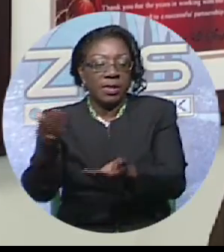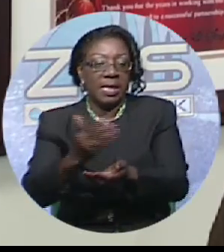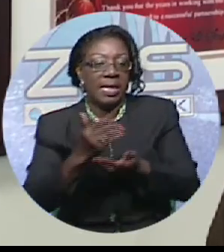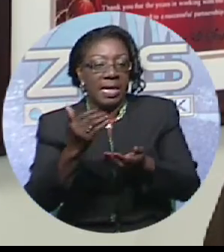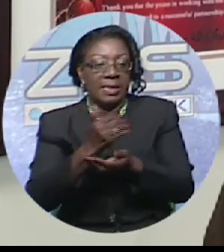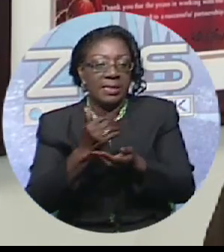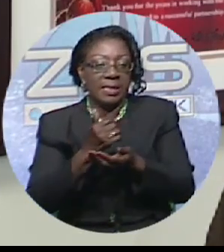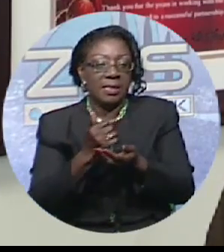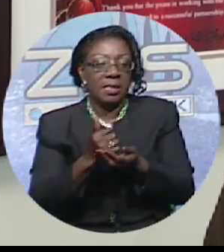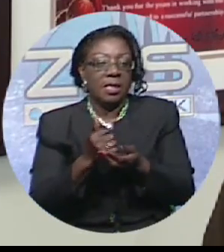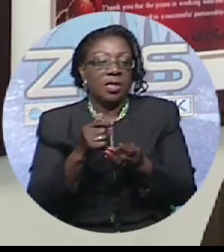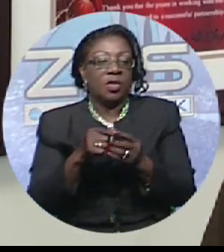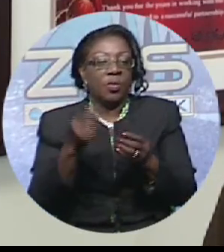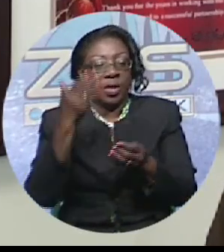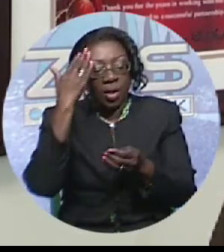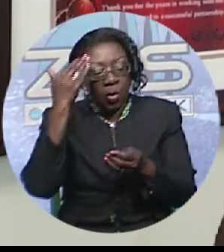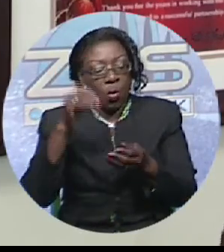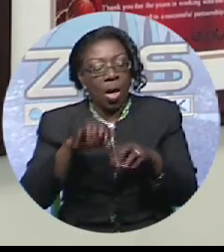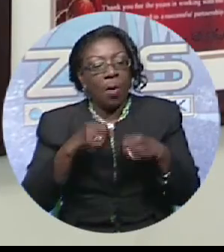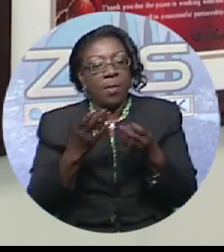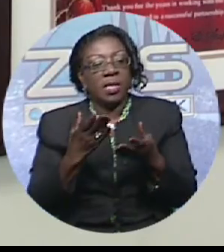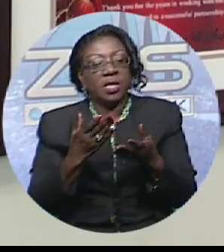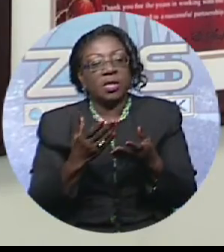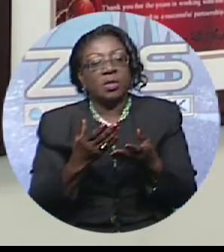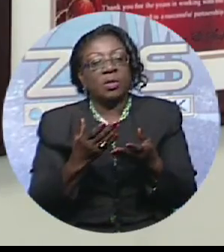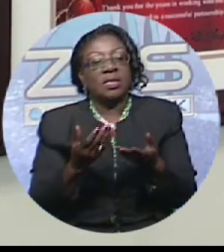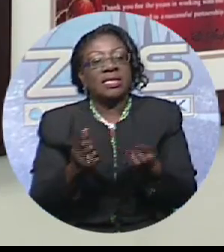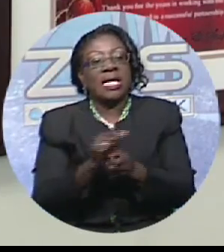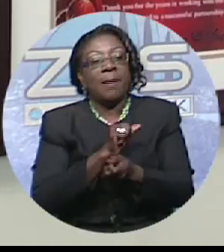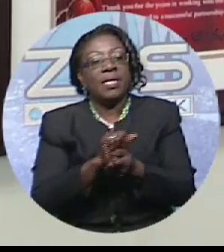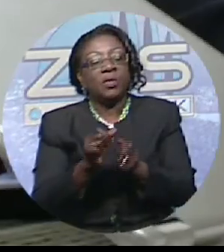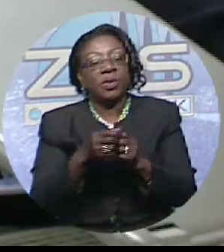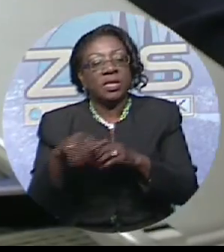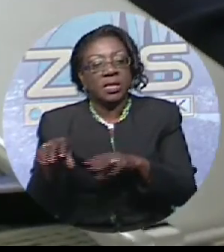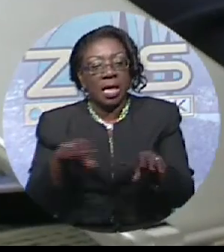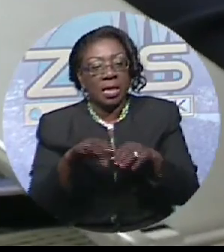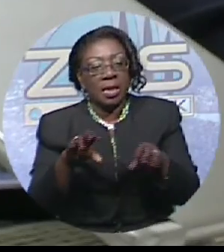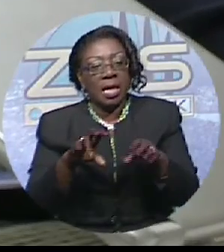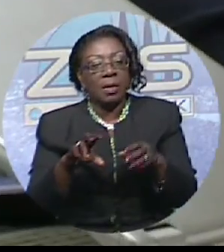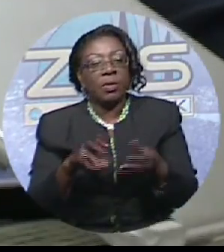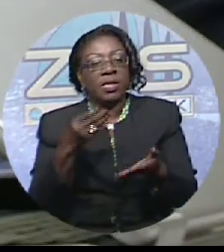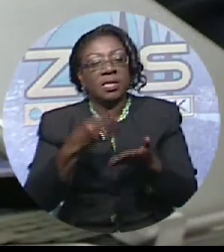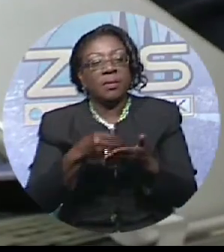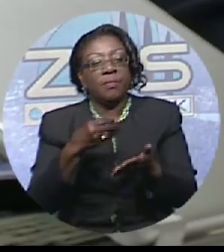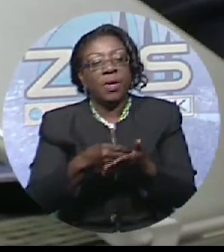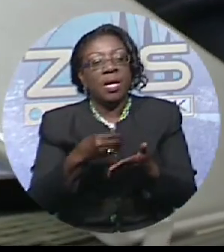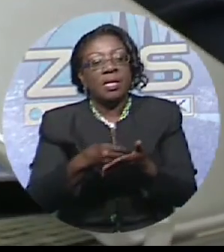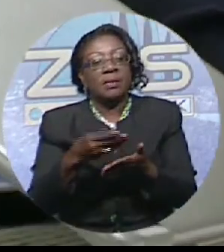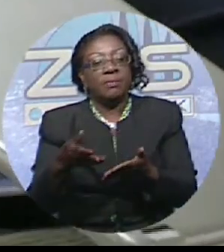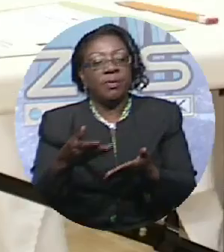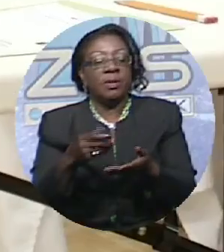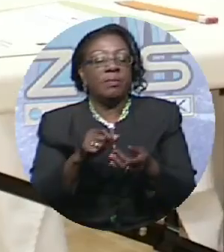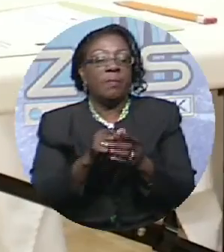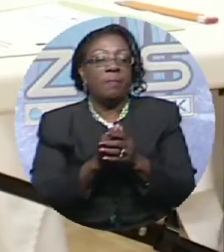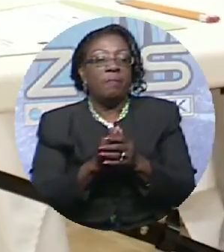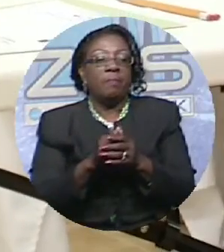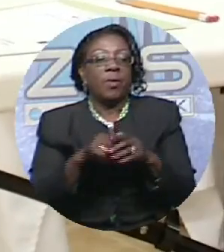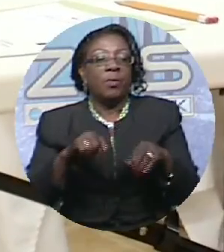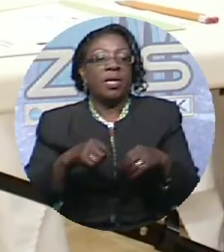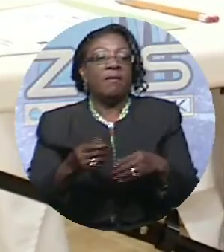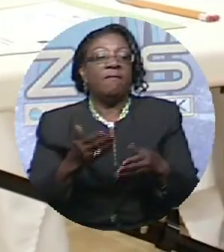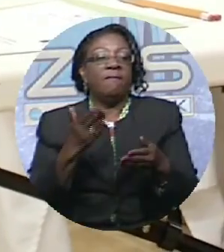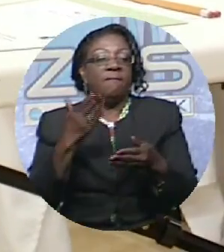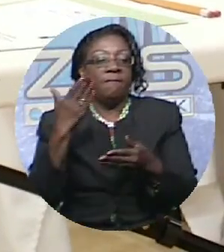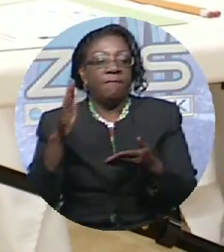towards a macroeconomic assessment overall. Post-impact of any particular hazard. We give full kudos to the